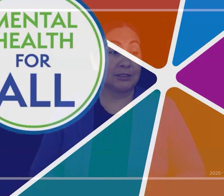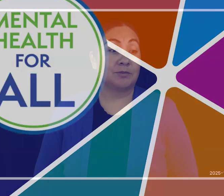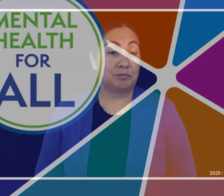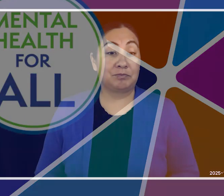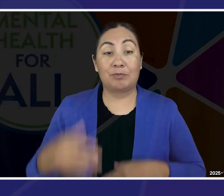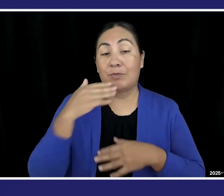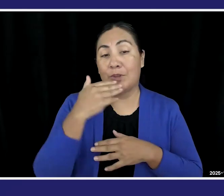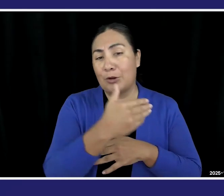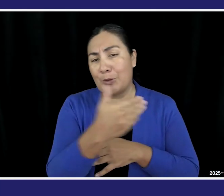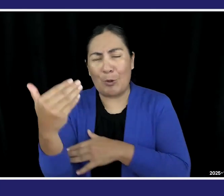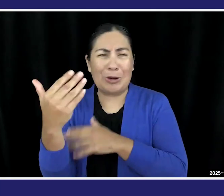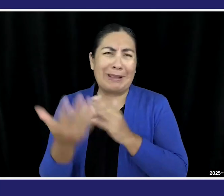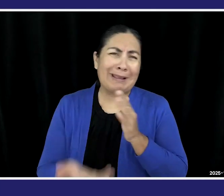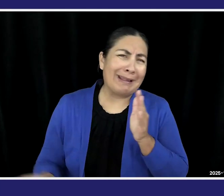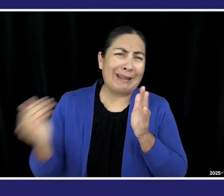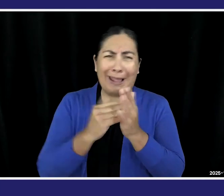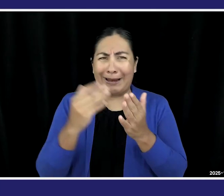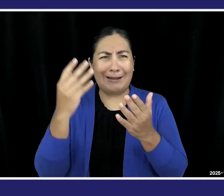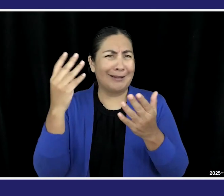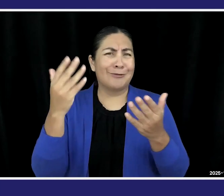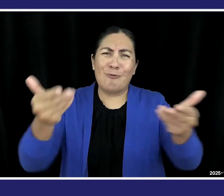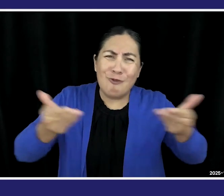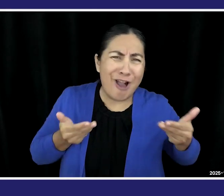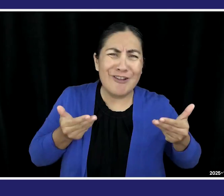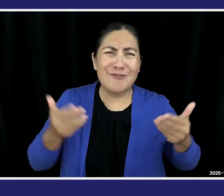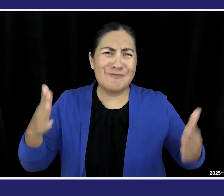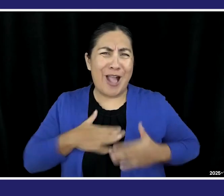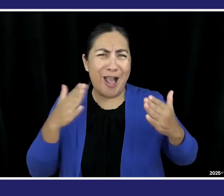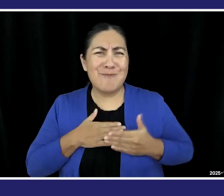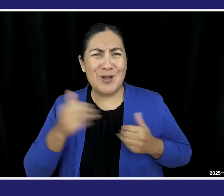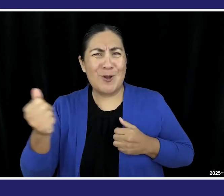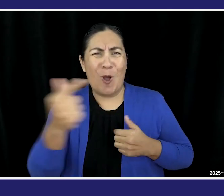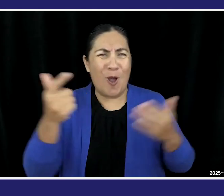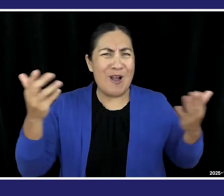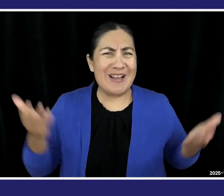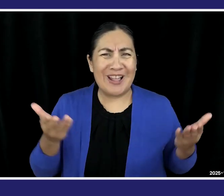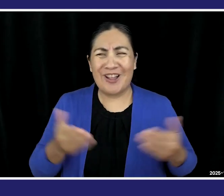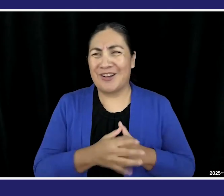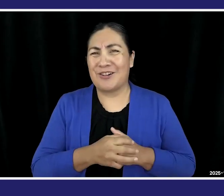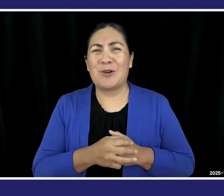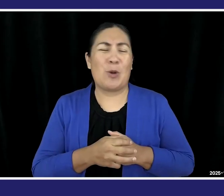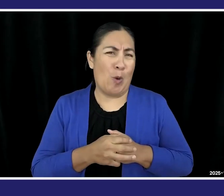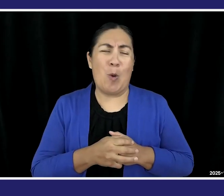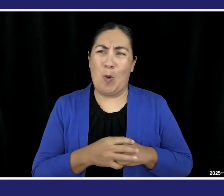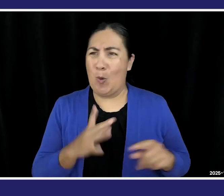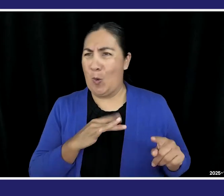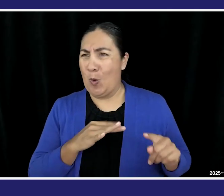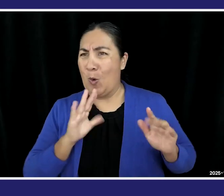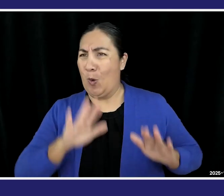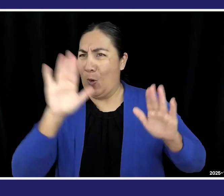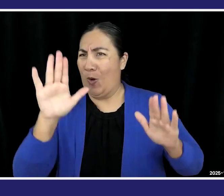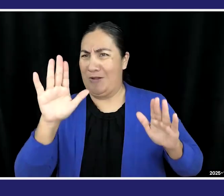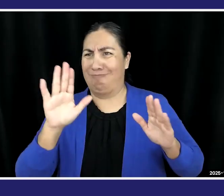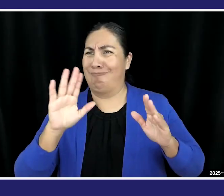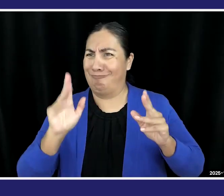Good morning again and welcome everyone. So glad to have you all here today. Really great turnout. My name is